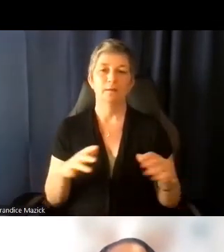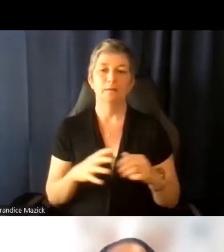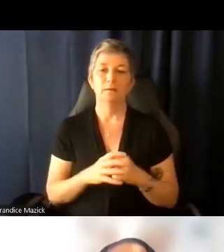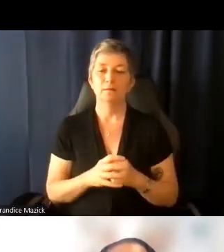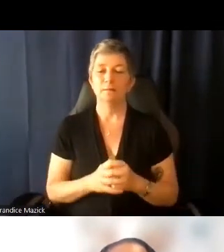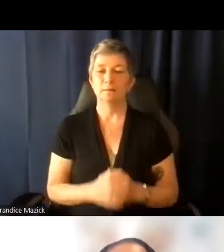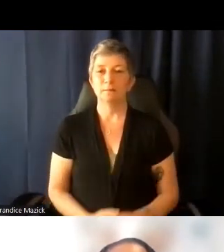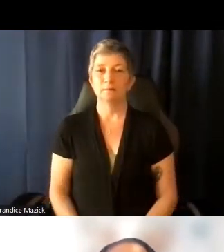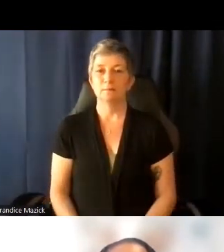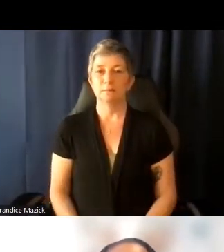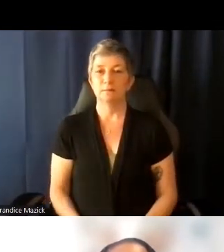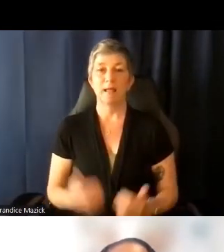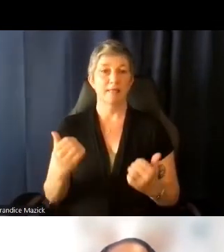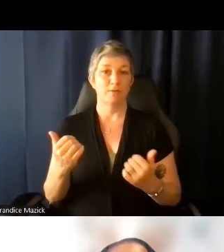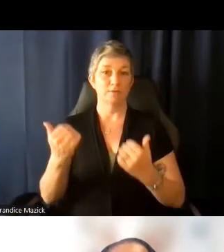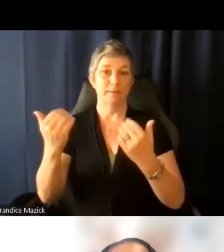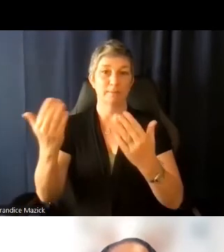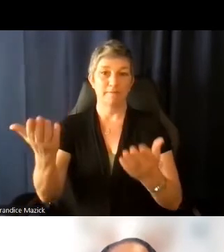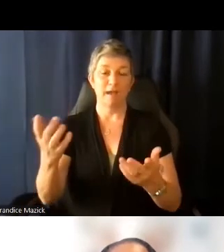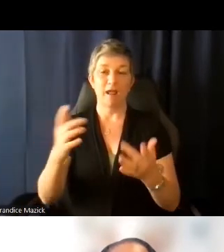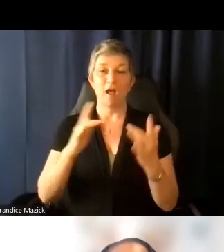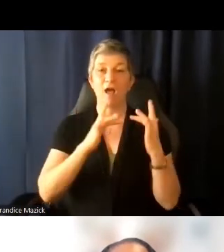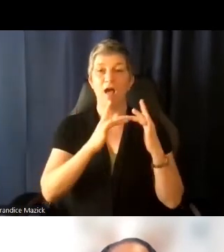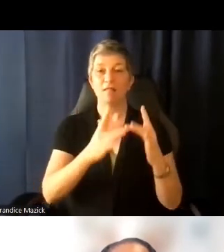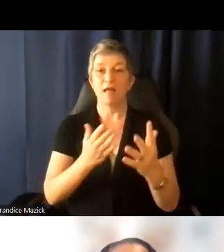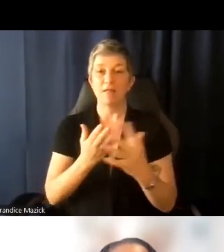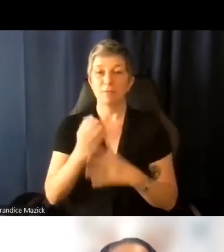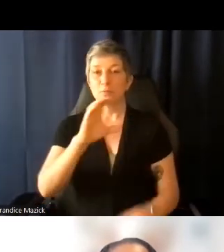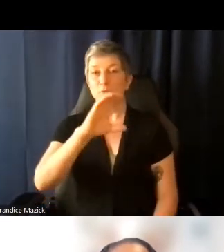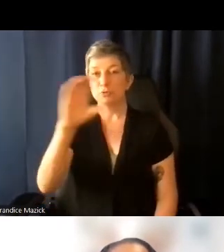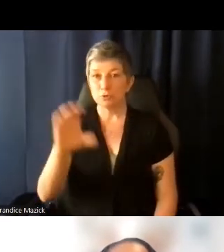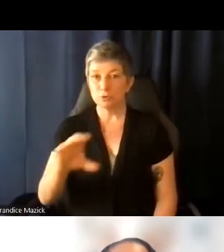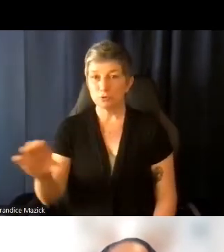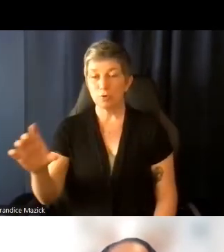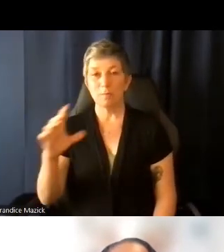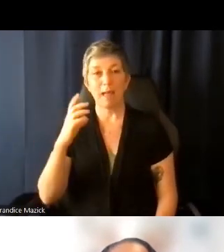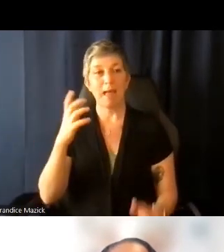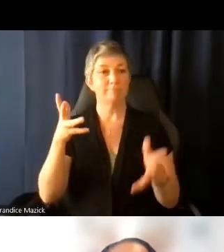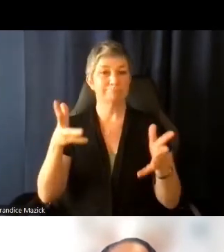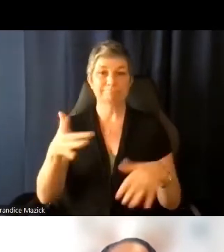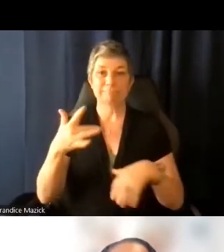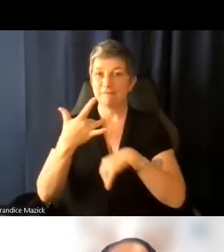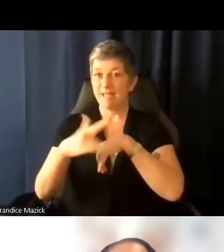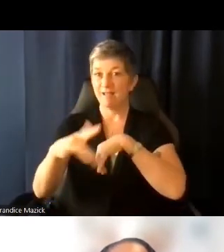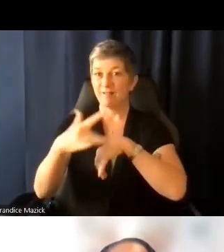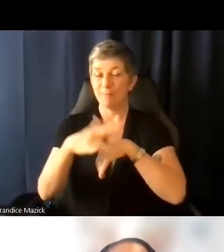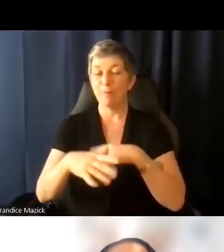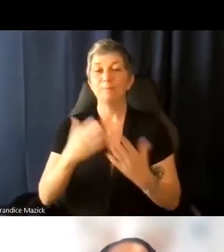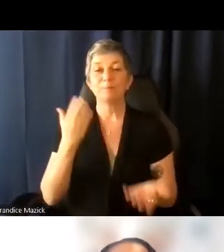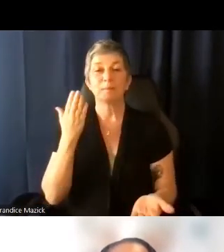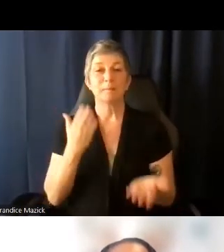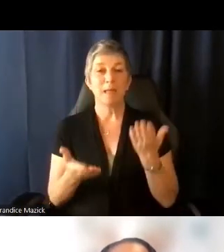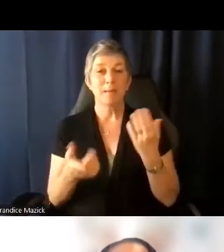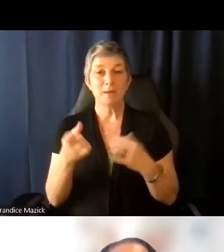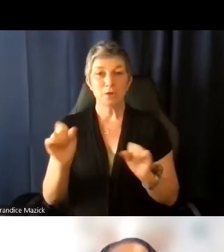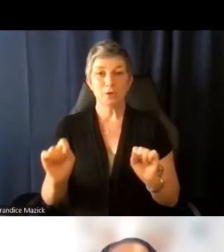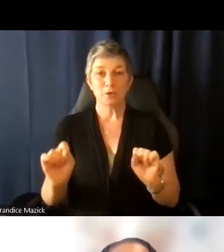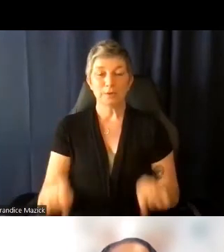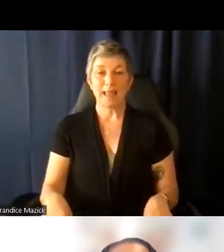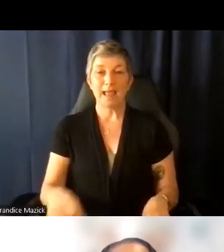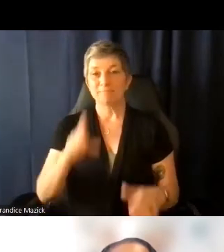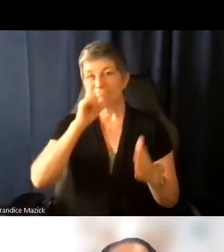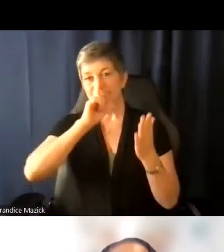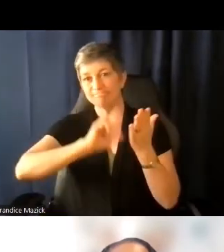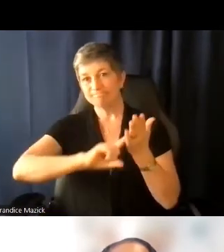been provided online through Zoom and remain available. So you may be able to in investigating